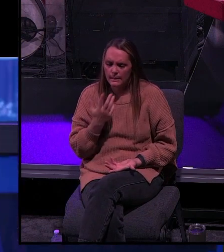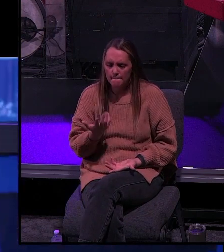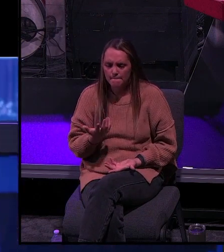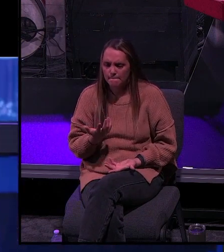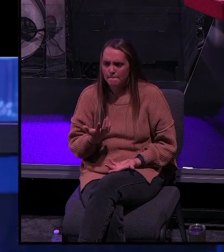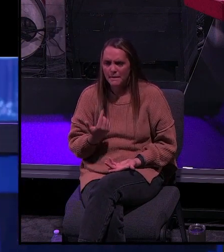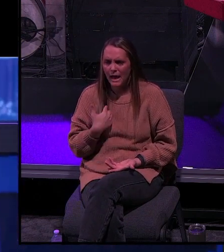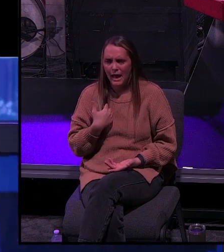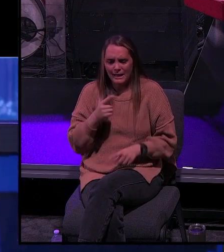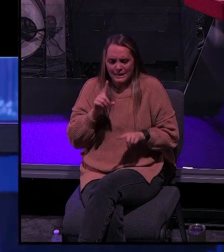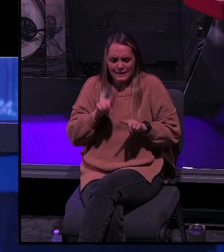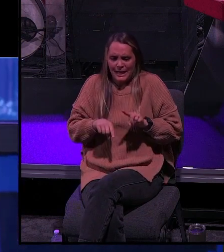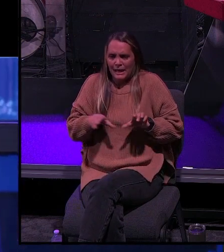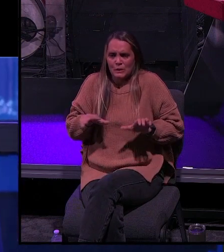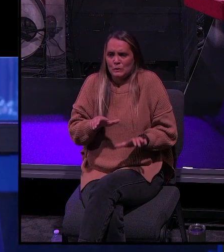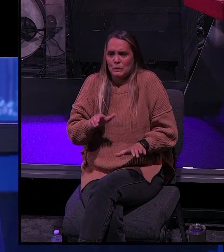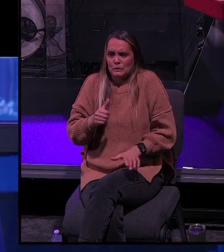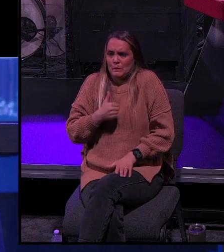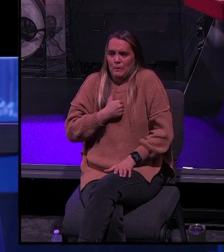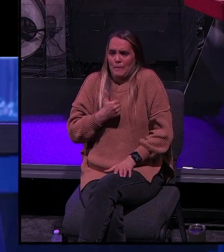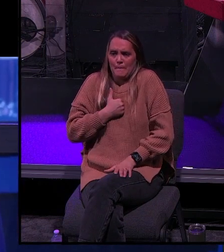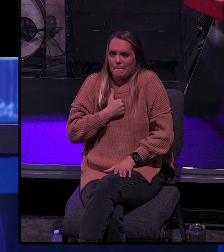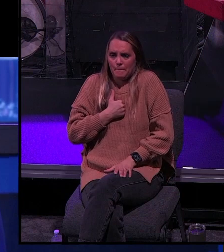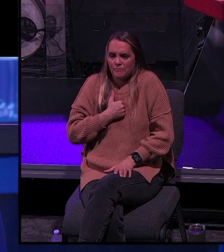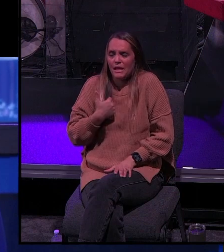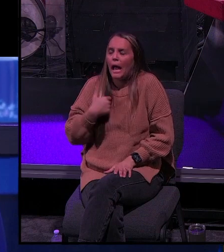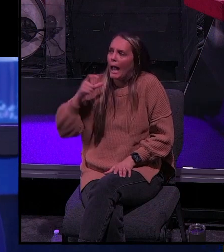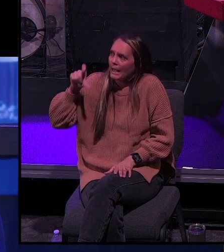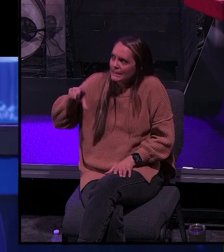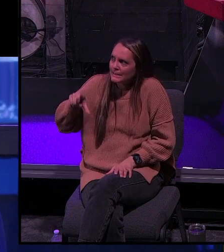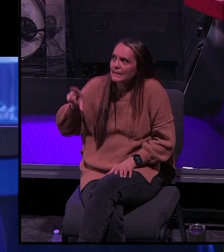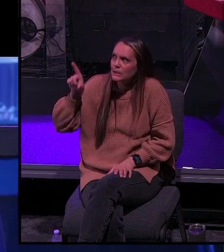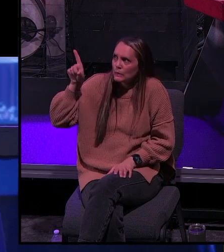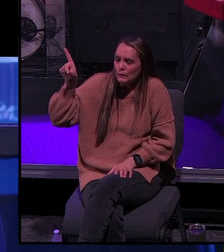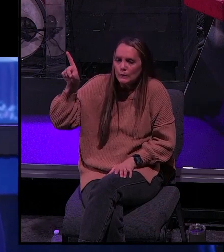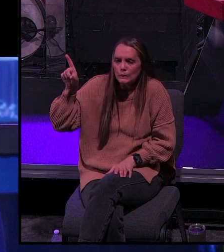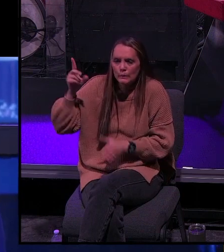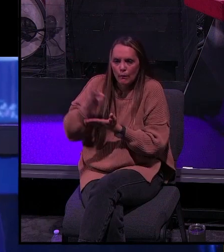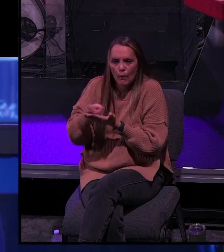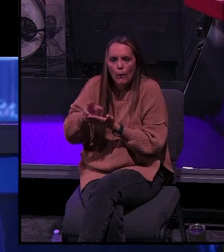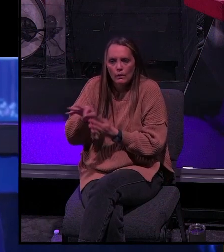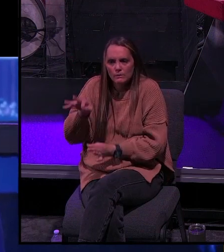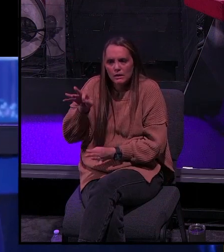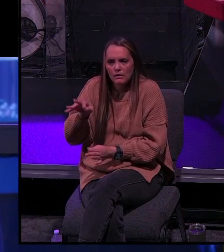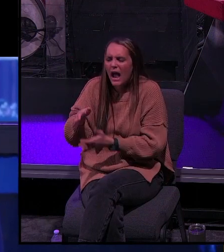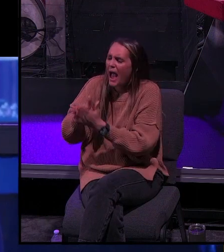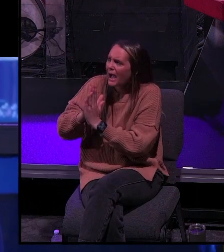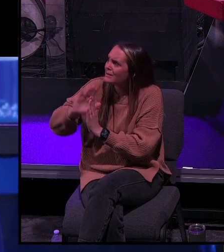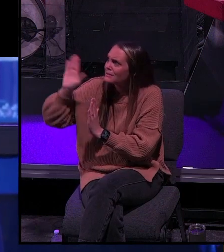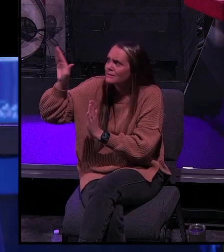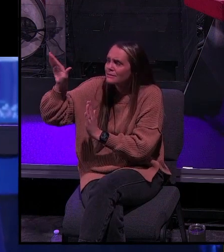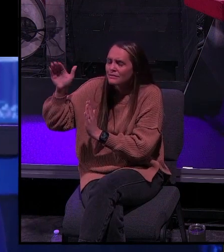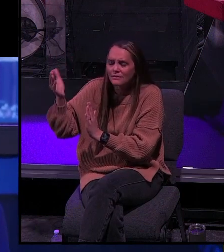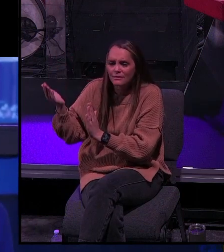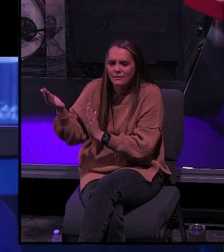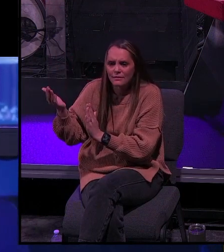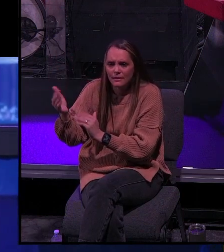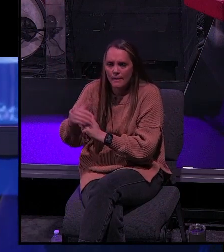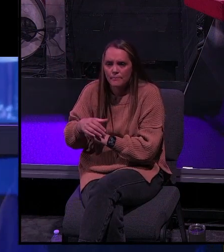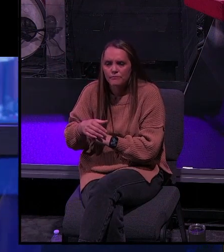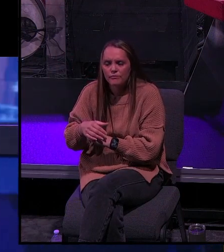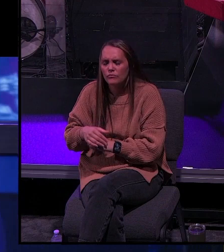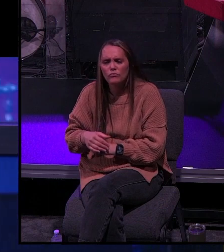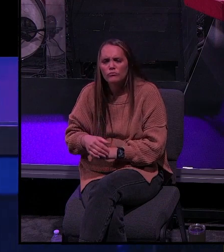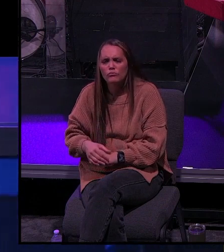I can't act on my own power right now. I need you, Holy Spirit. And we just ask. There is